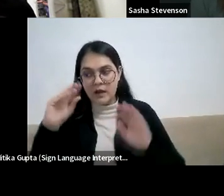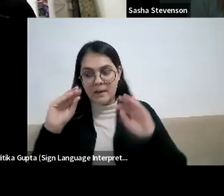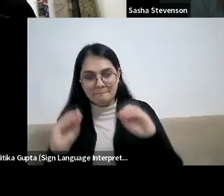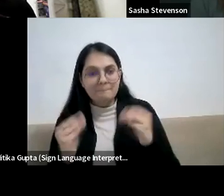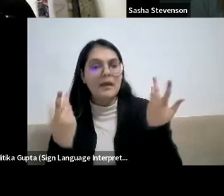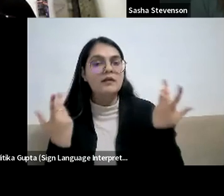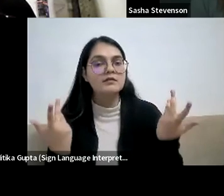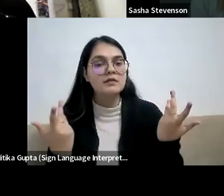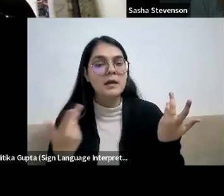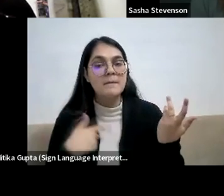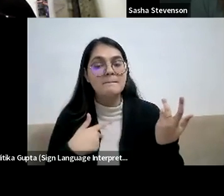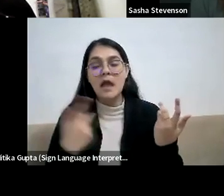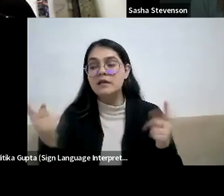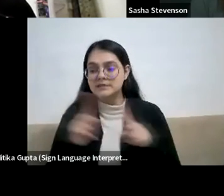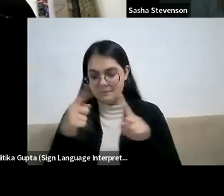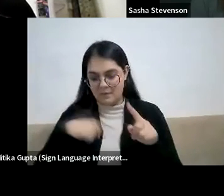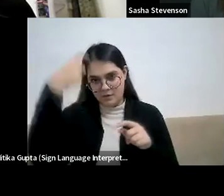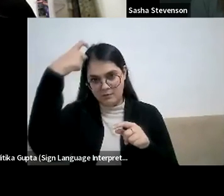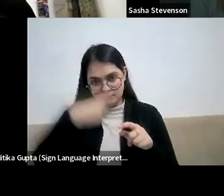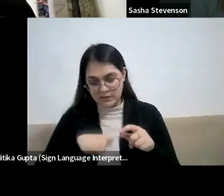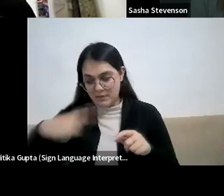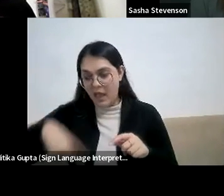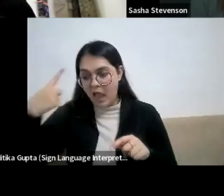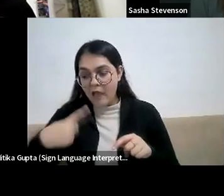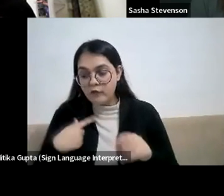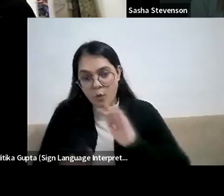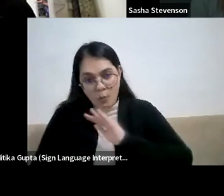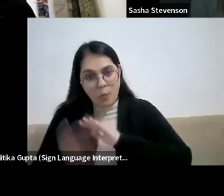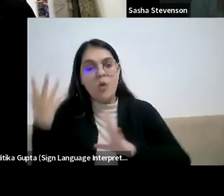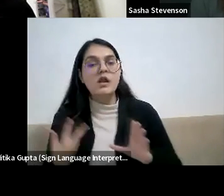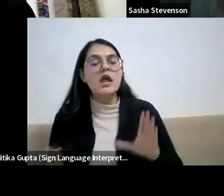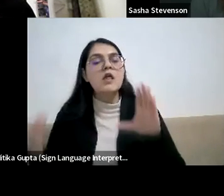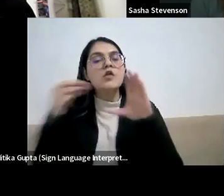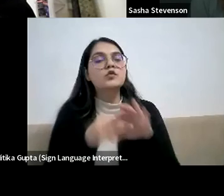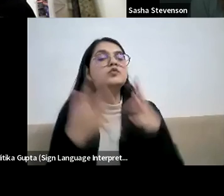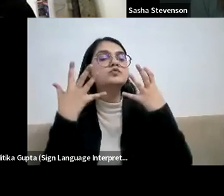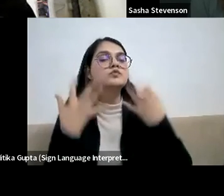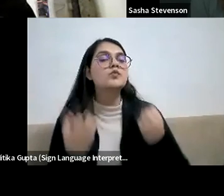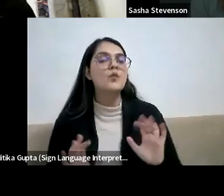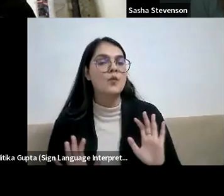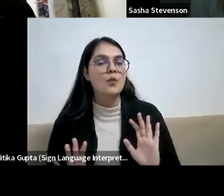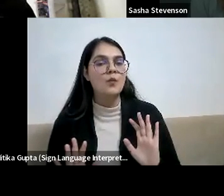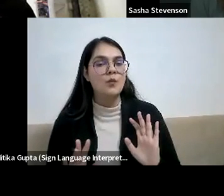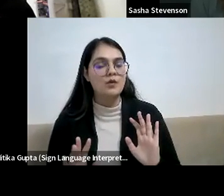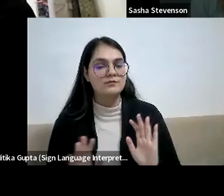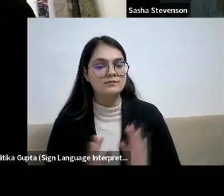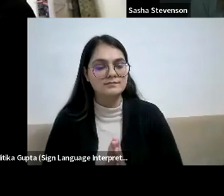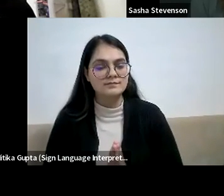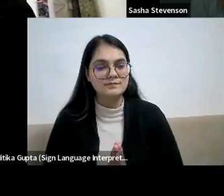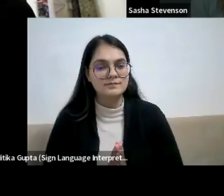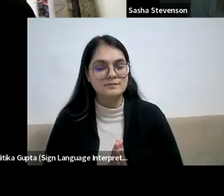can be more inclusive in our everyday lives, because that is what it boils down to at the end of the day,